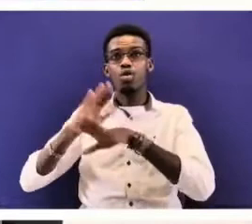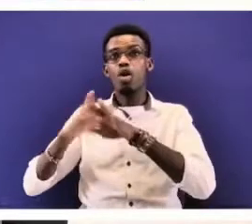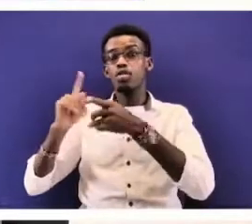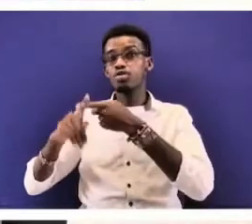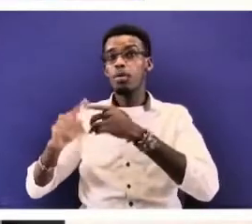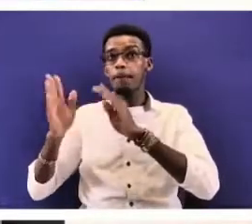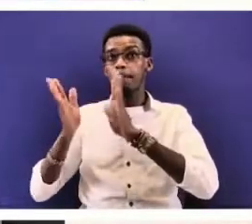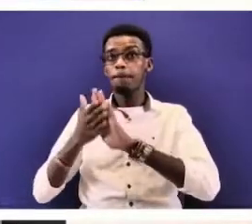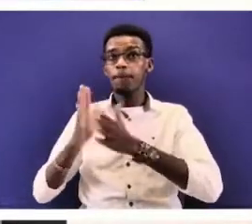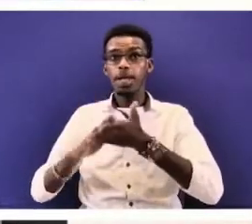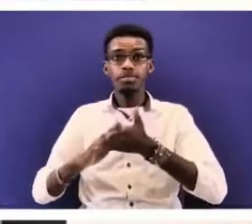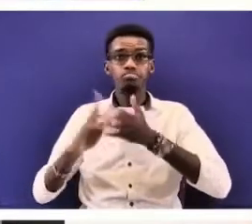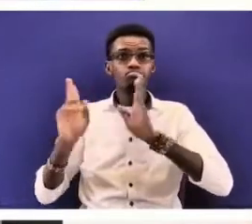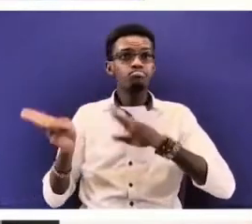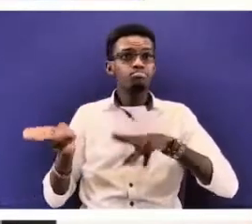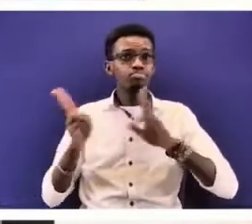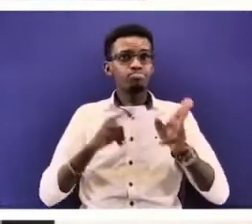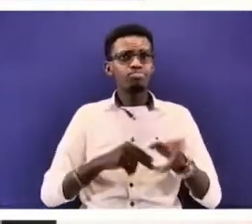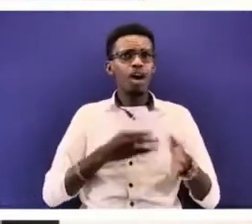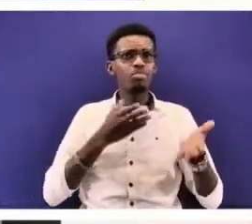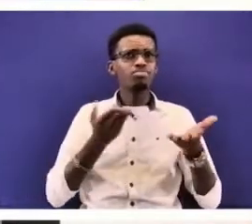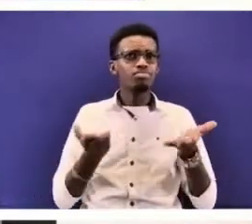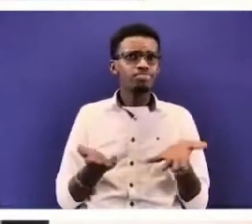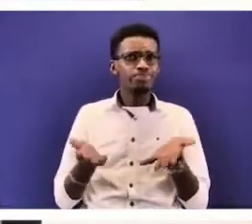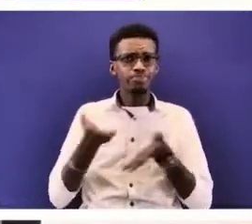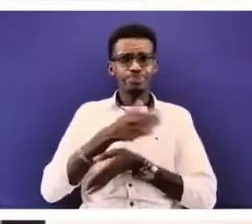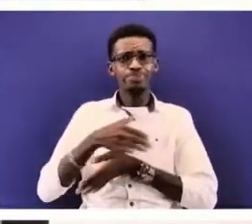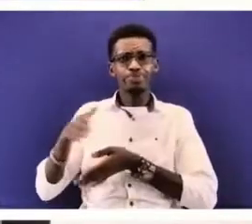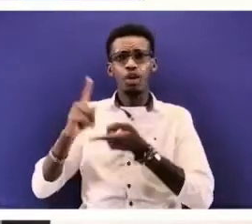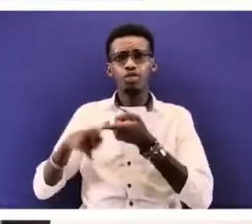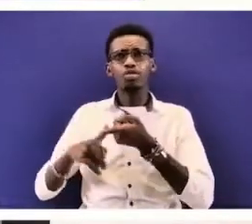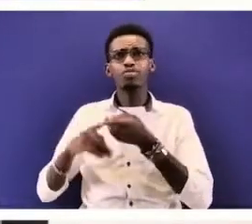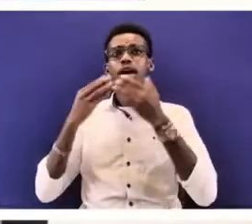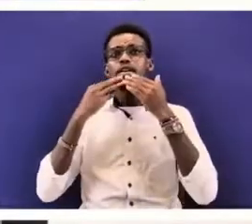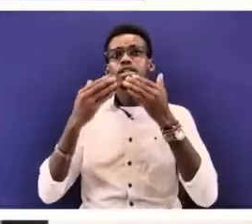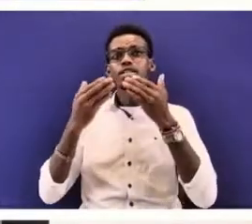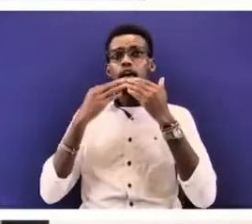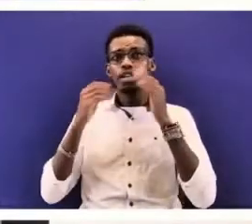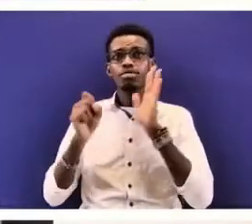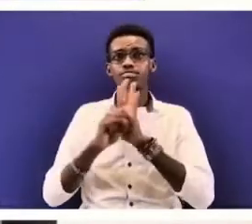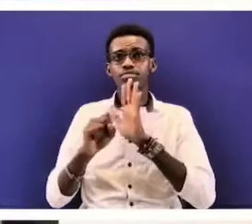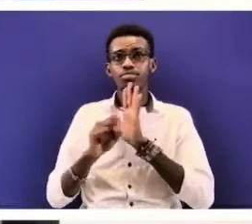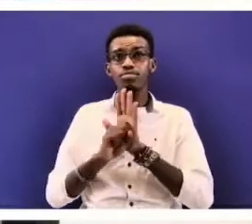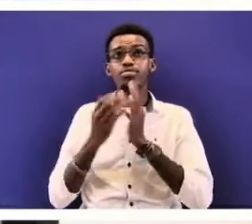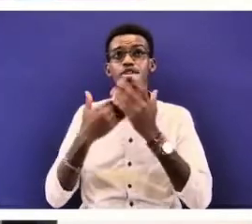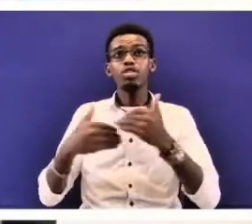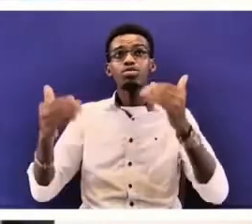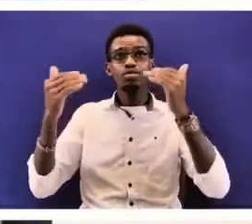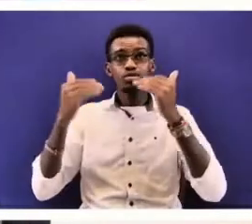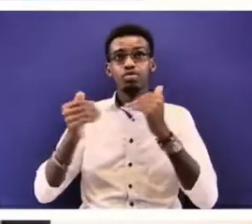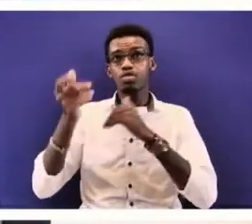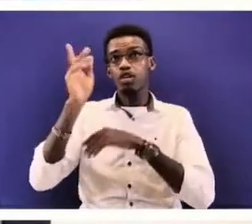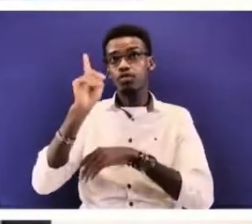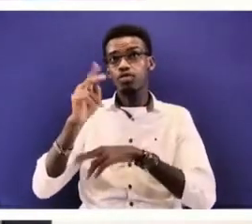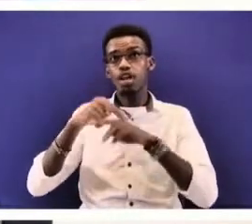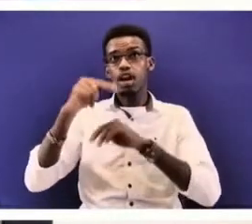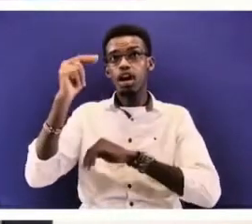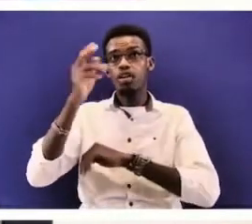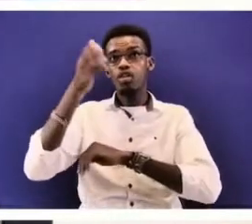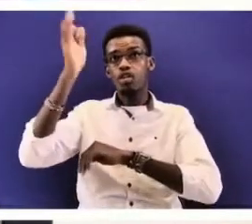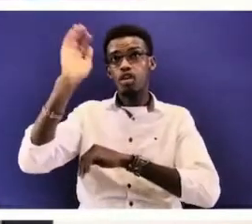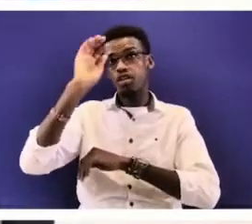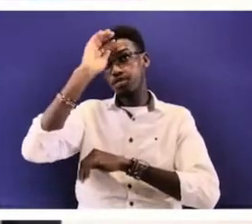in a perpetual state of thanksgiving. Children of the Most High